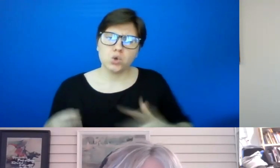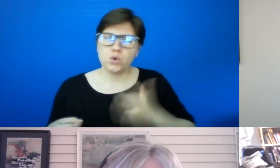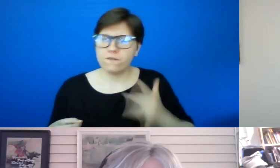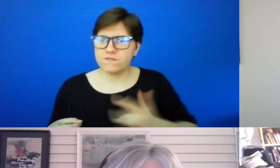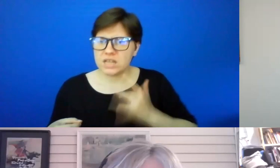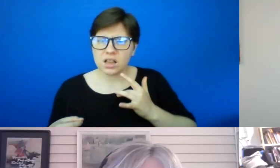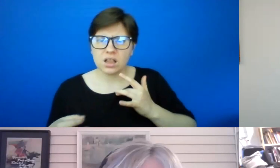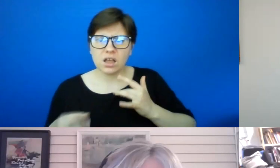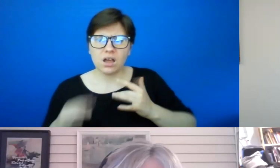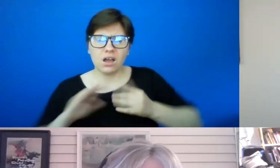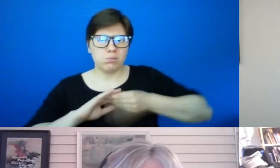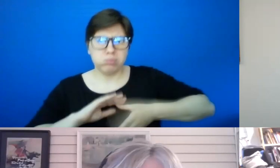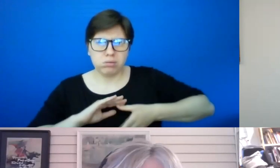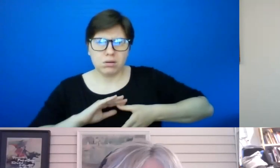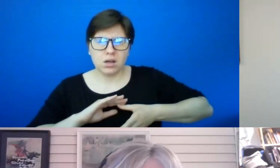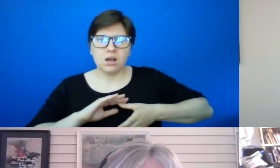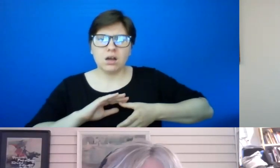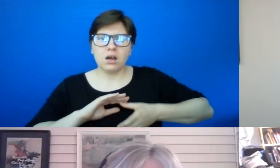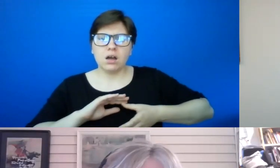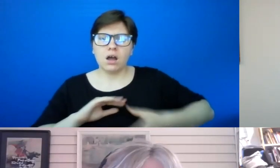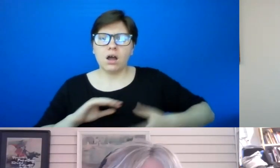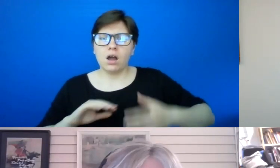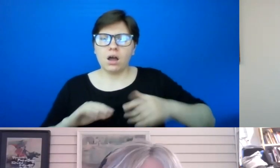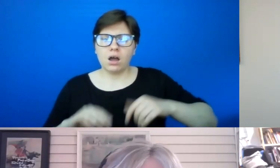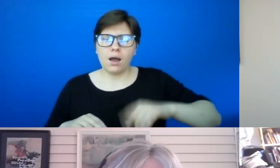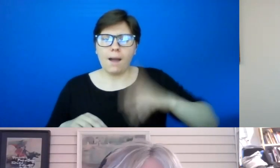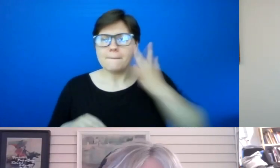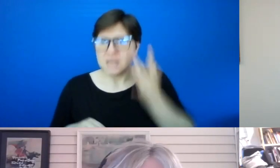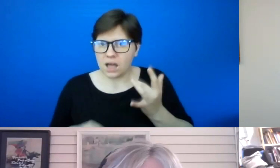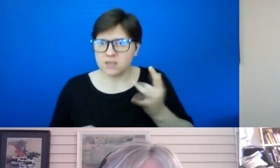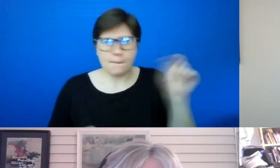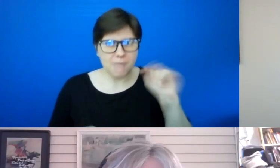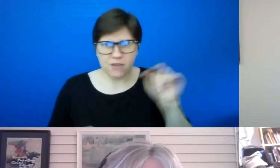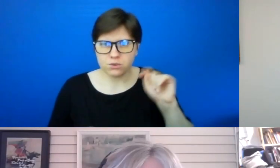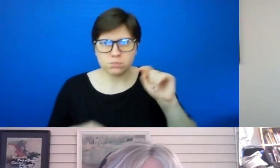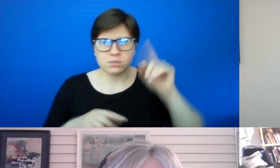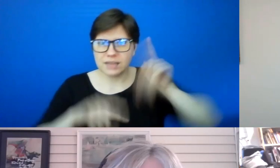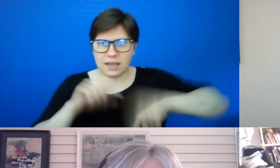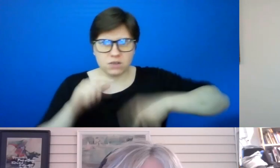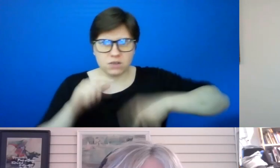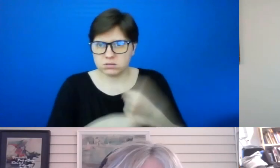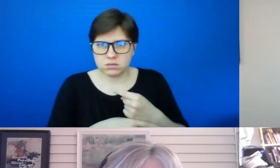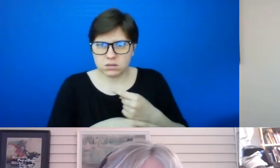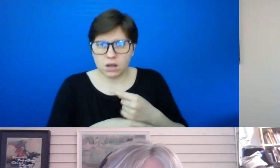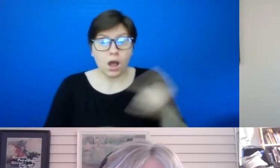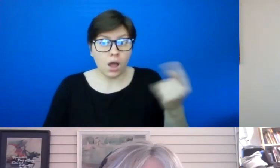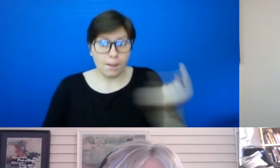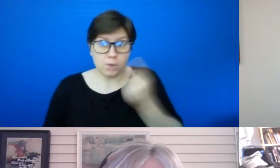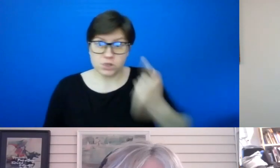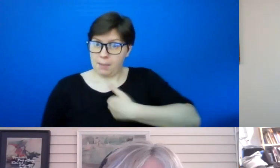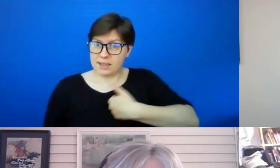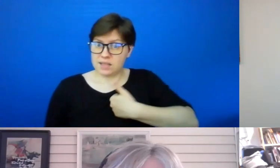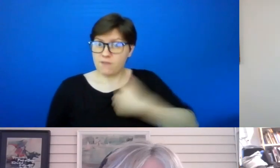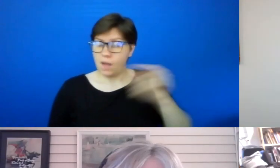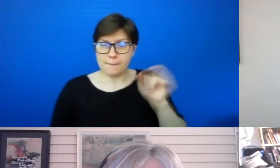of dignity at incontinence. And as someone who's incontinent, I have